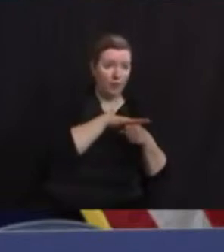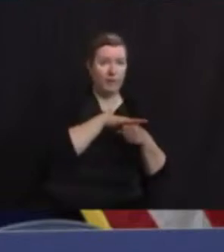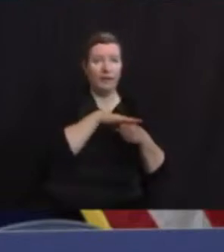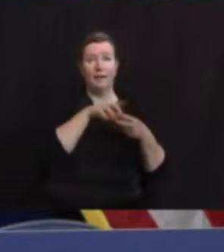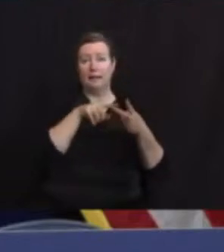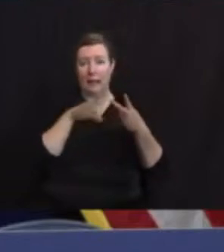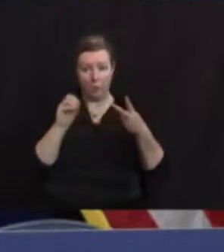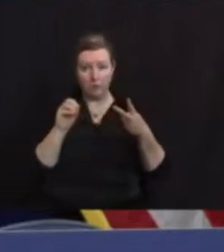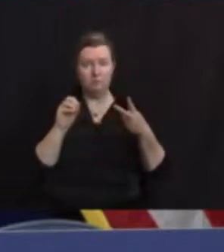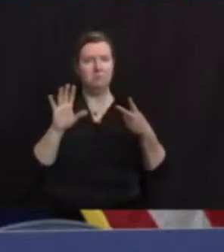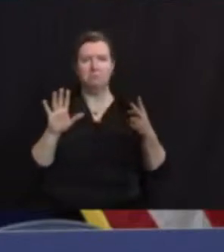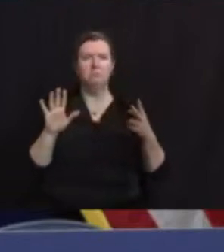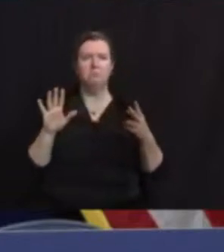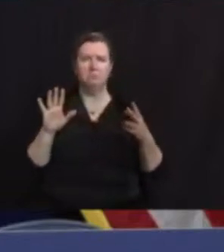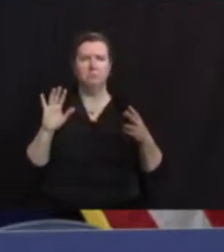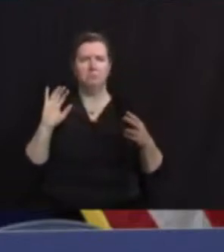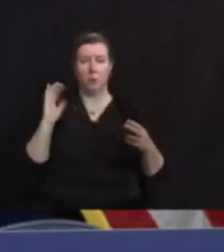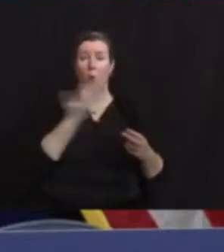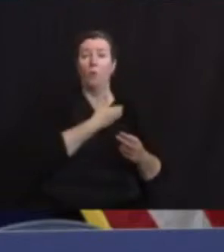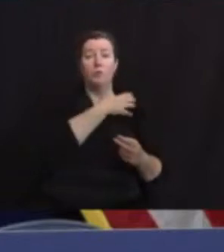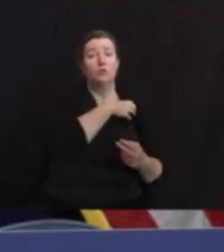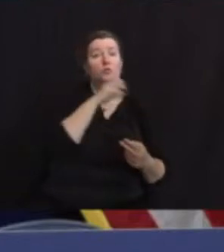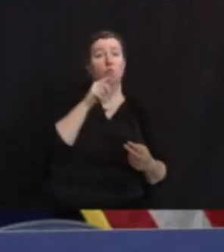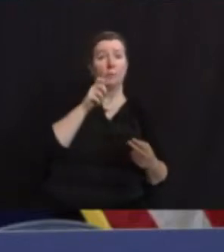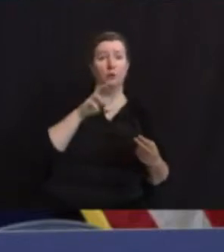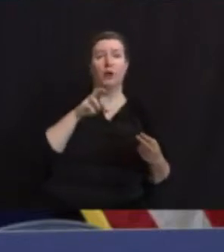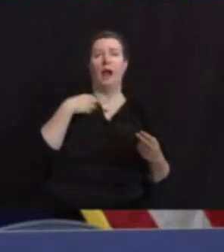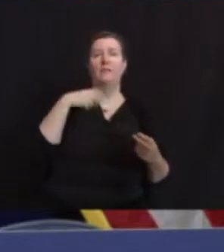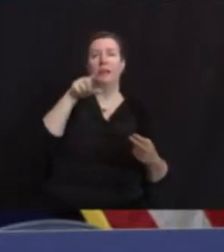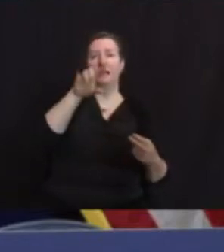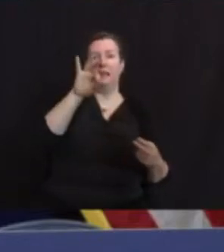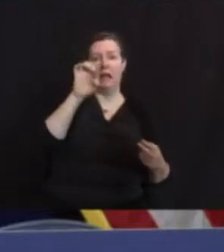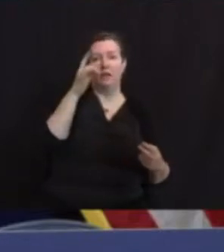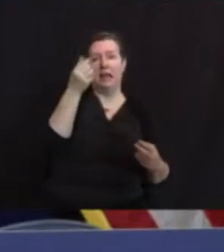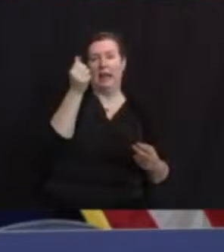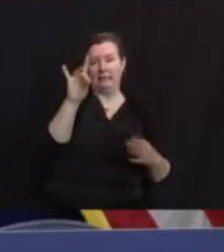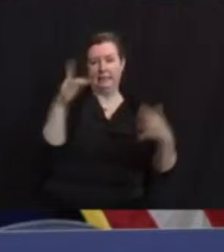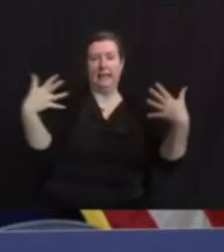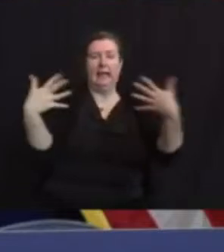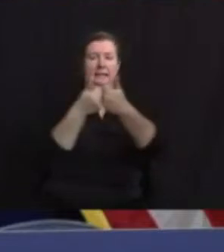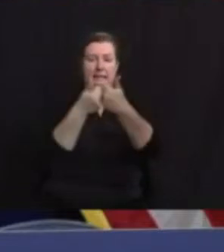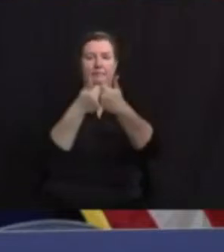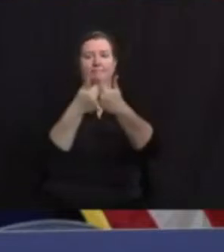troopers handled 918 motor vehicle accidents and